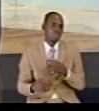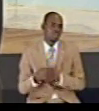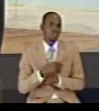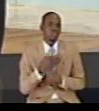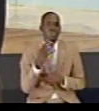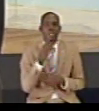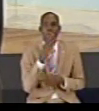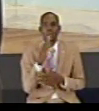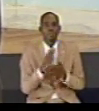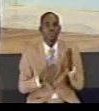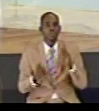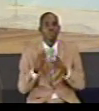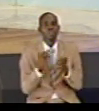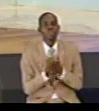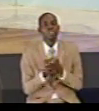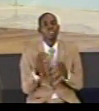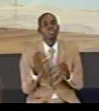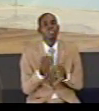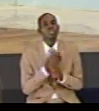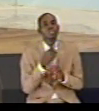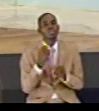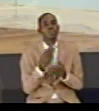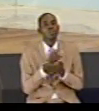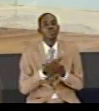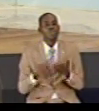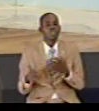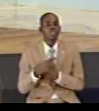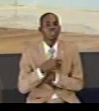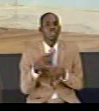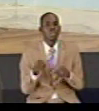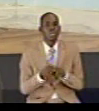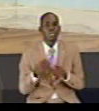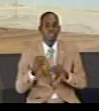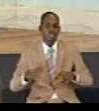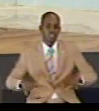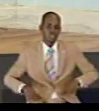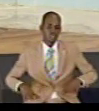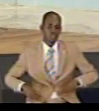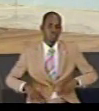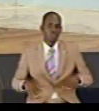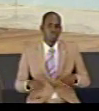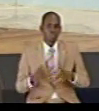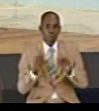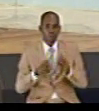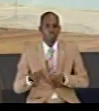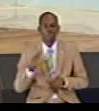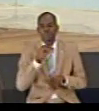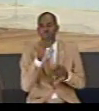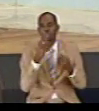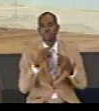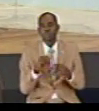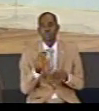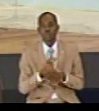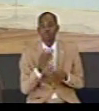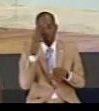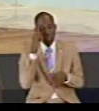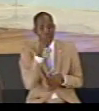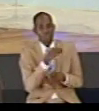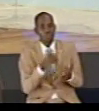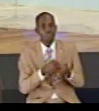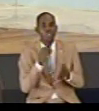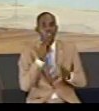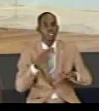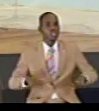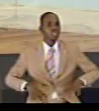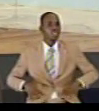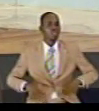that take the holy day as a holy day. They won't come to church, for them it's holiday. It's